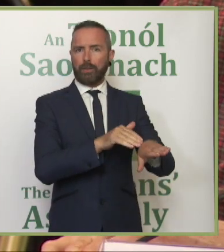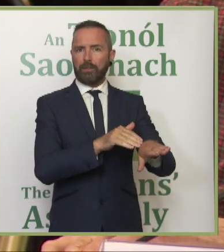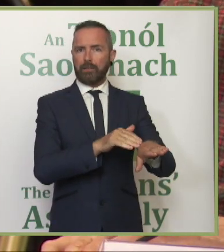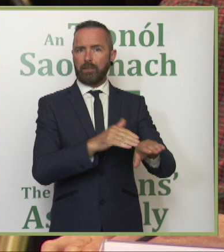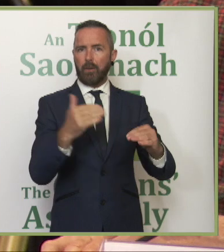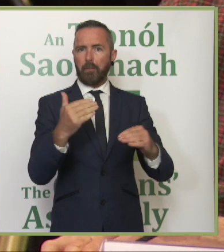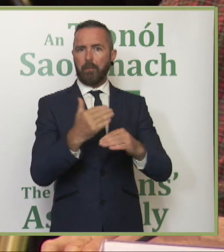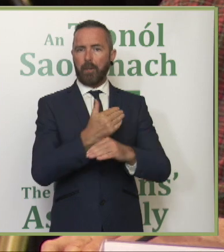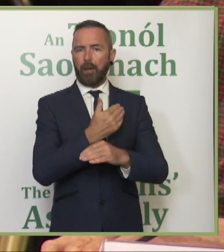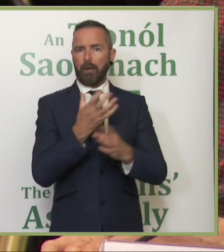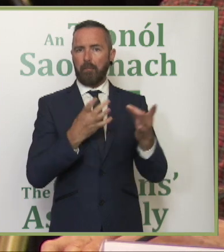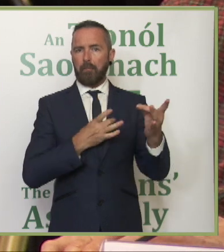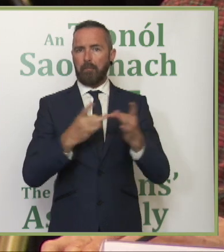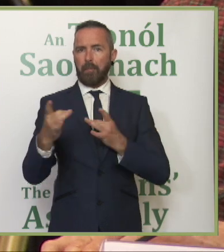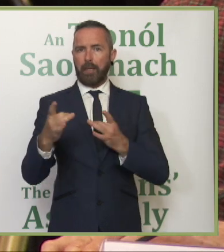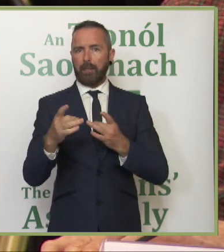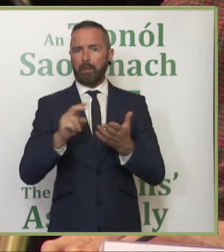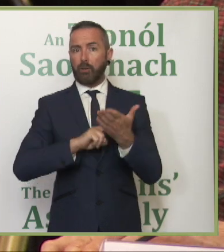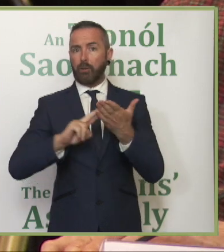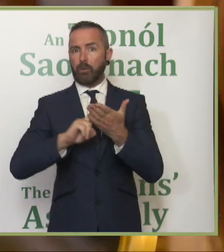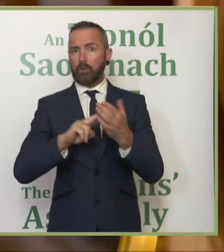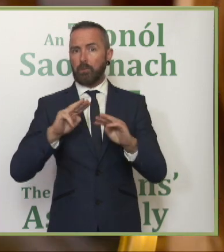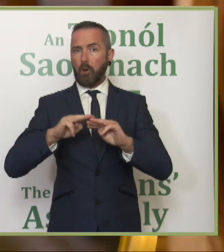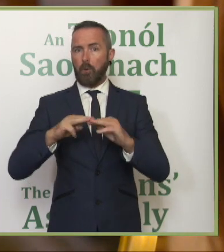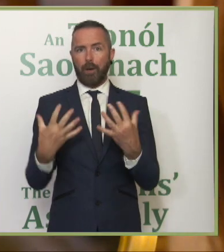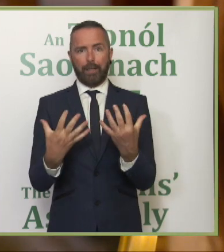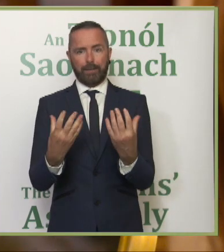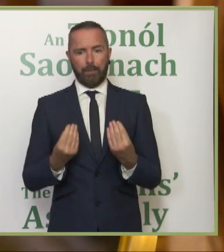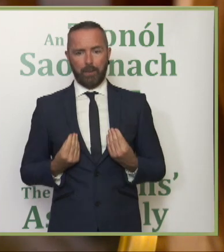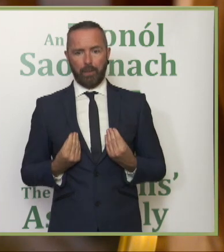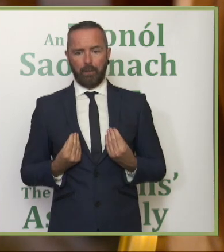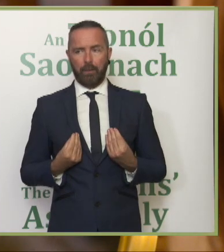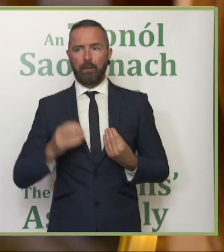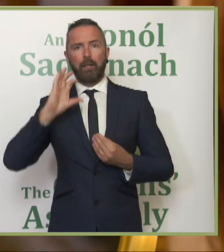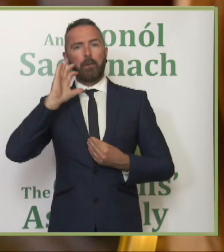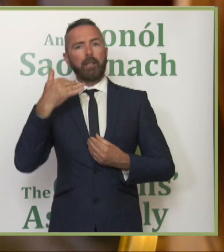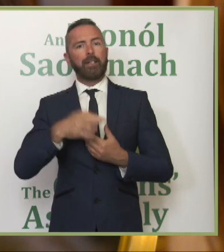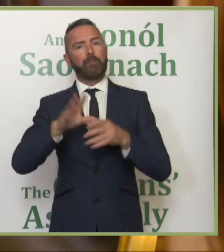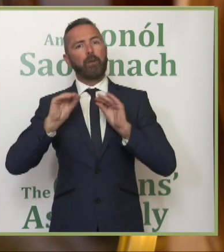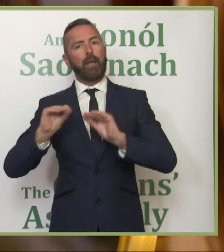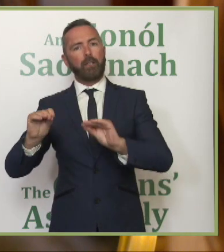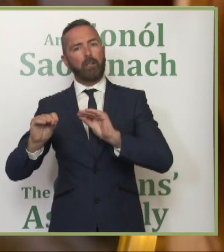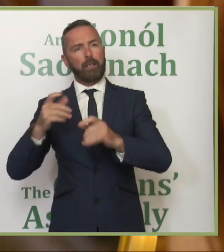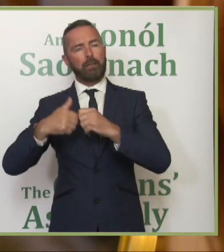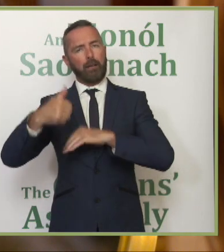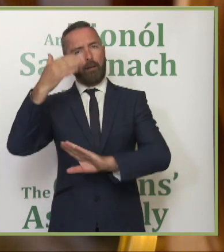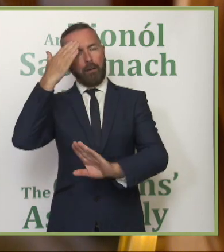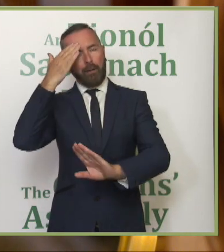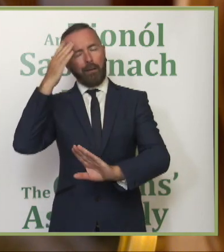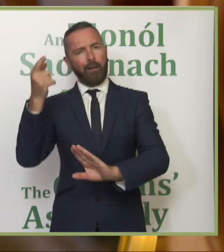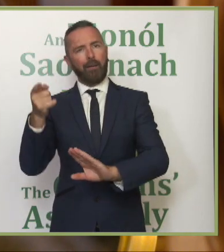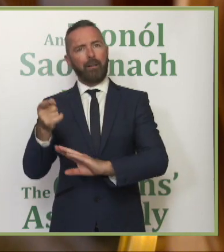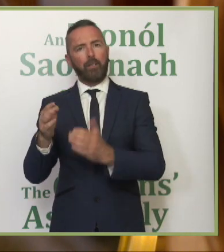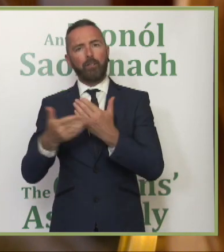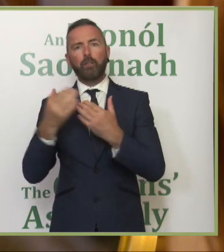making drug use more acceptable, in that the education aspect would then be affected, because young